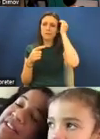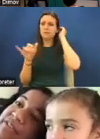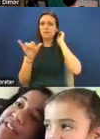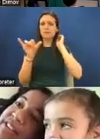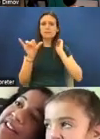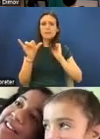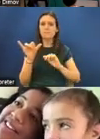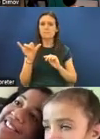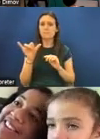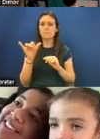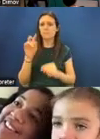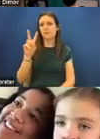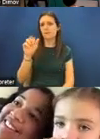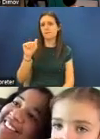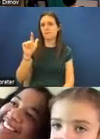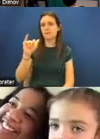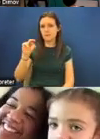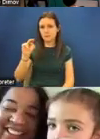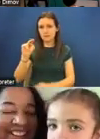as Valin.